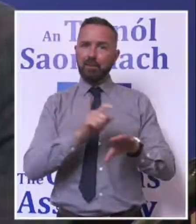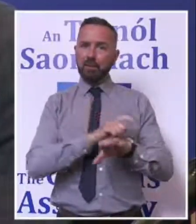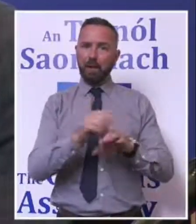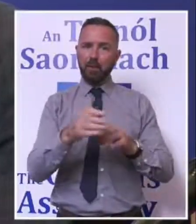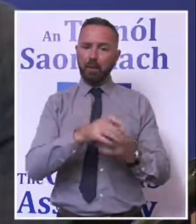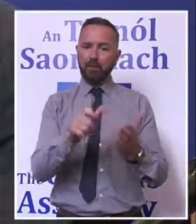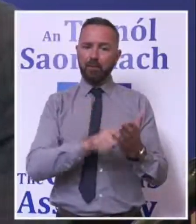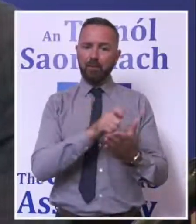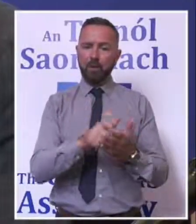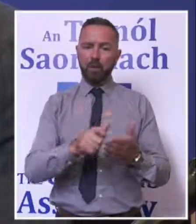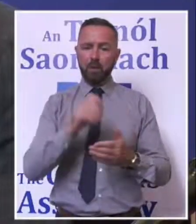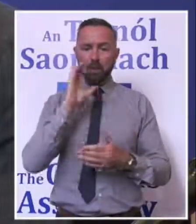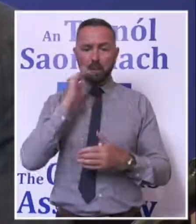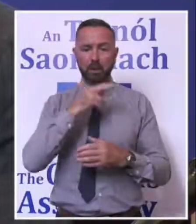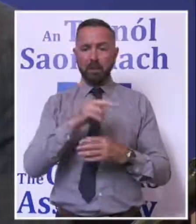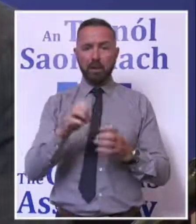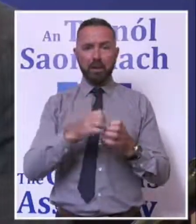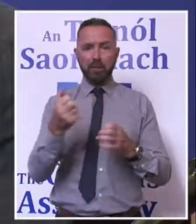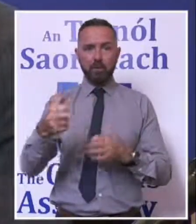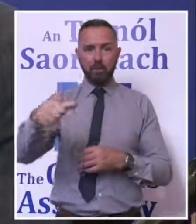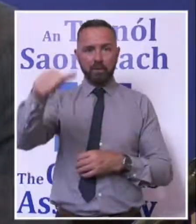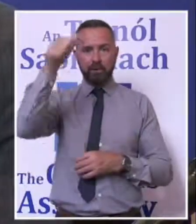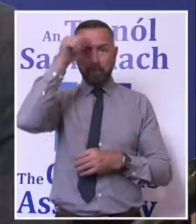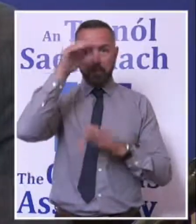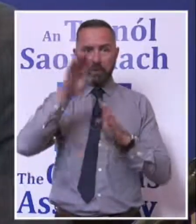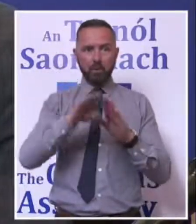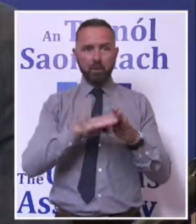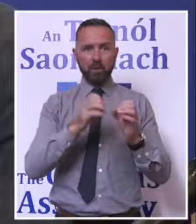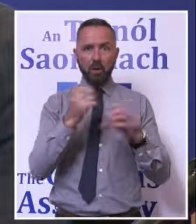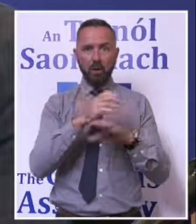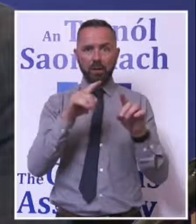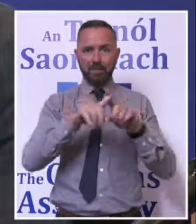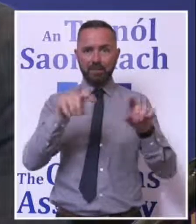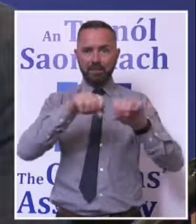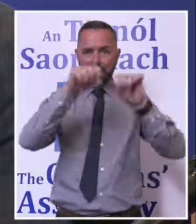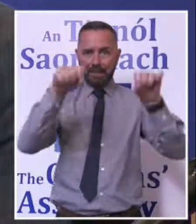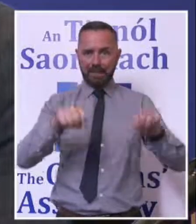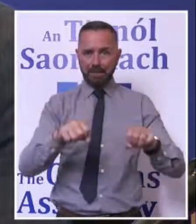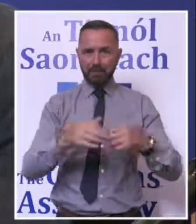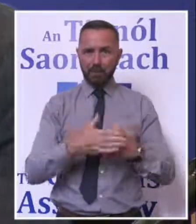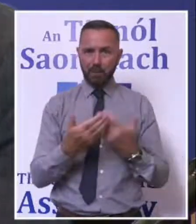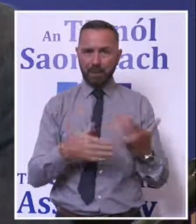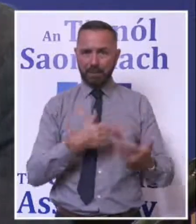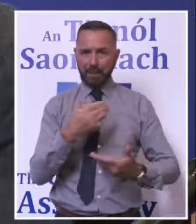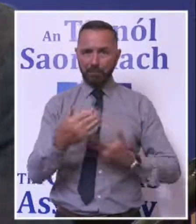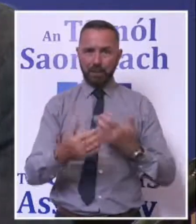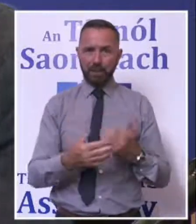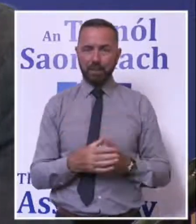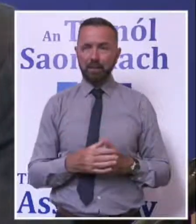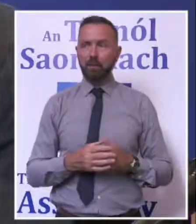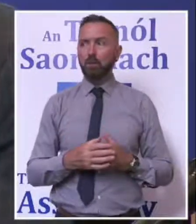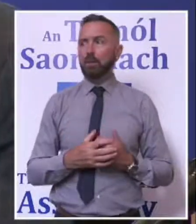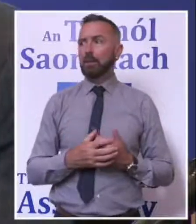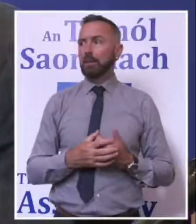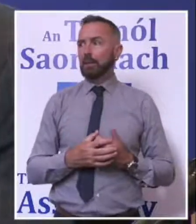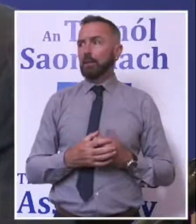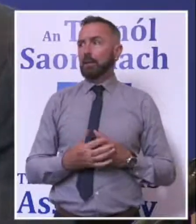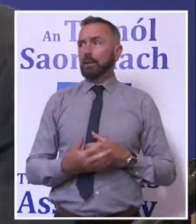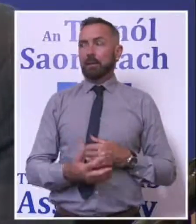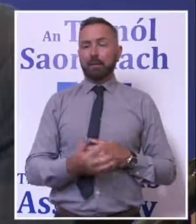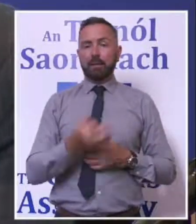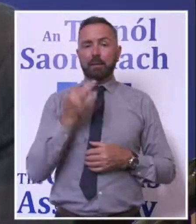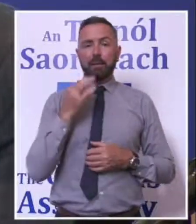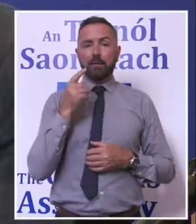familiar with first past the post, the list system, and PRS-TV, etc., etc. So if this is a